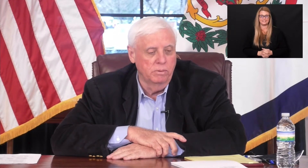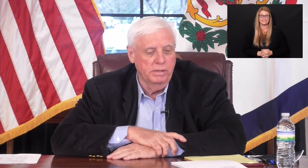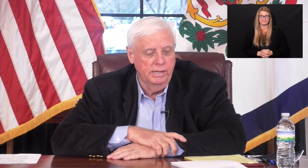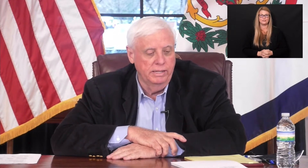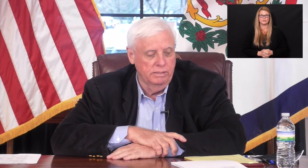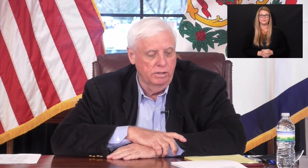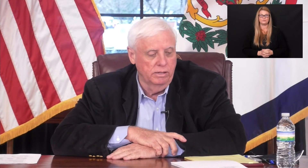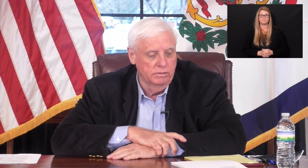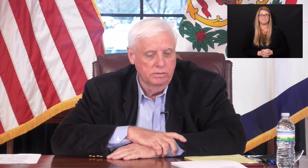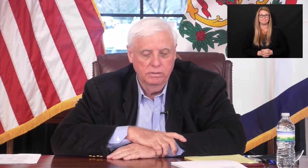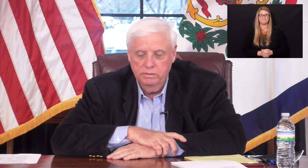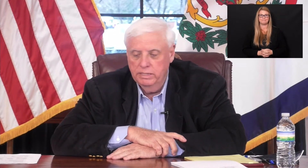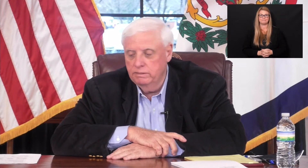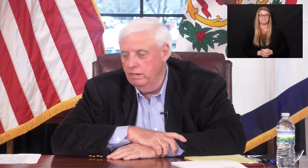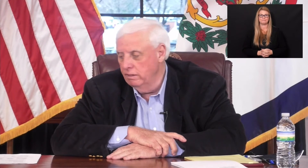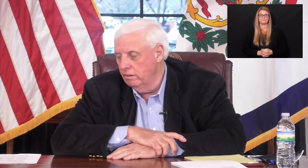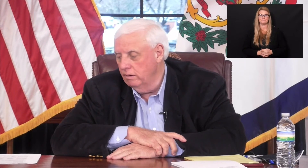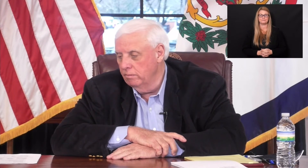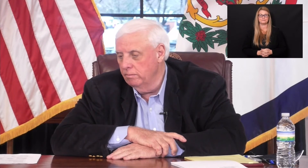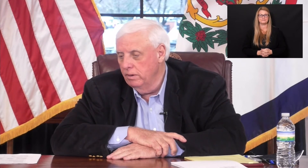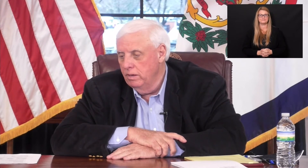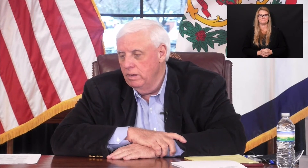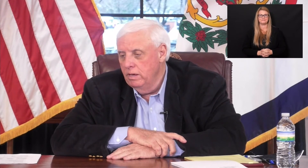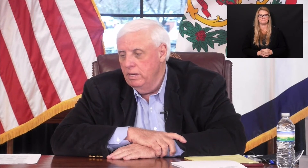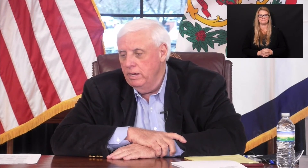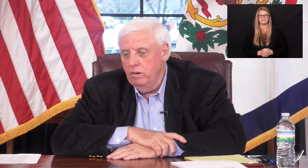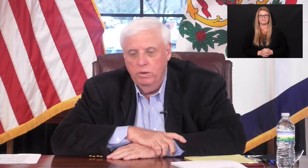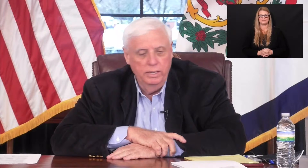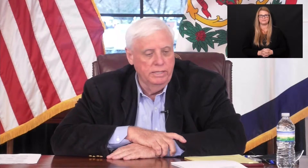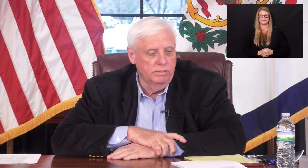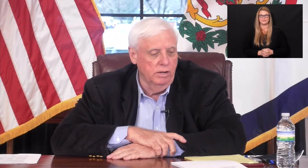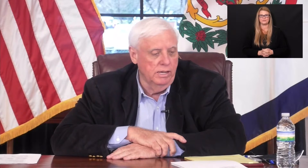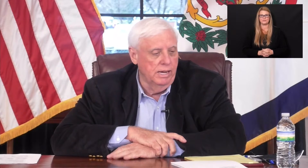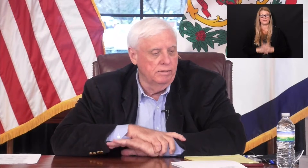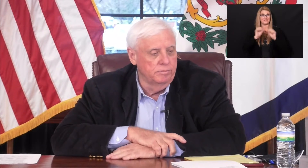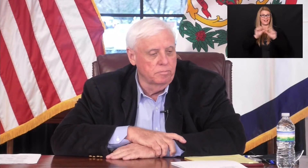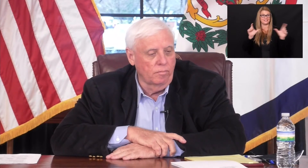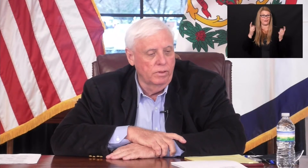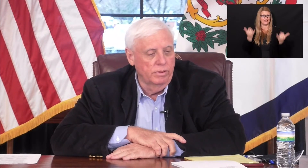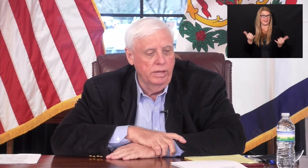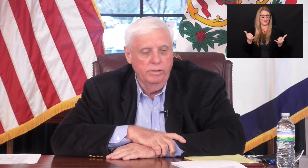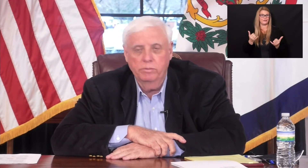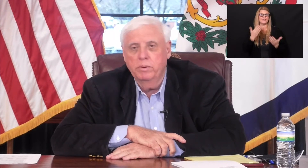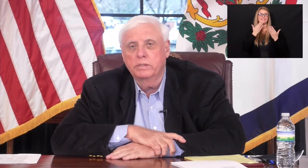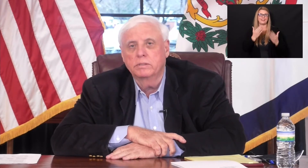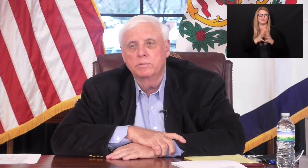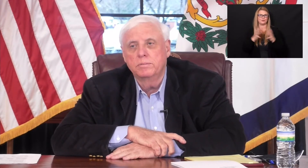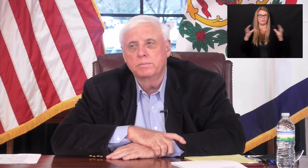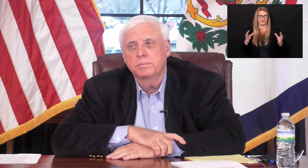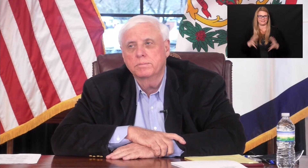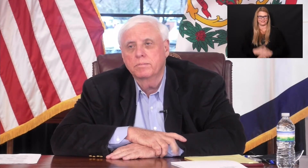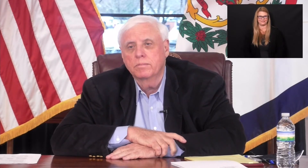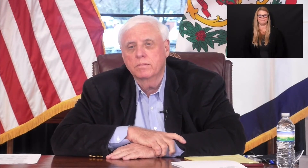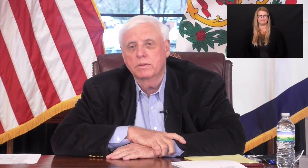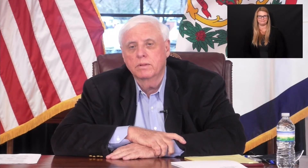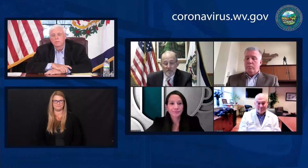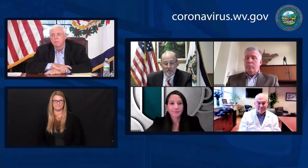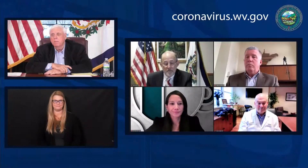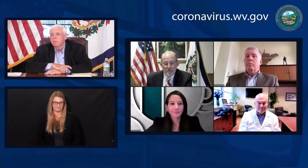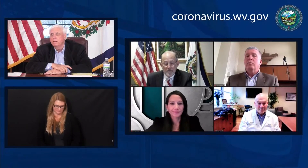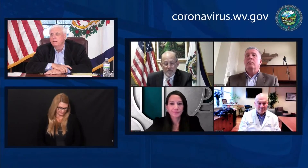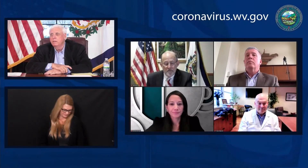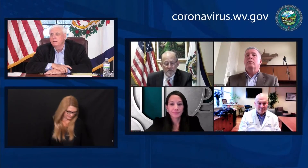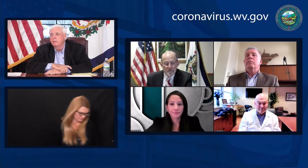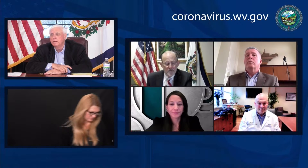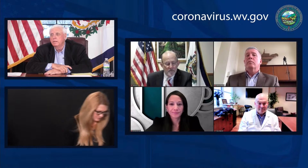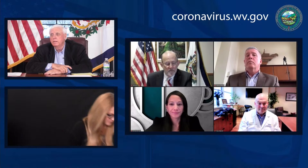subscribe to what my dad thought, because that's how he thought. Anyway, that's all I got. Thank you so much. All right,